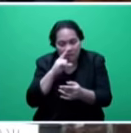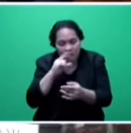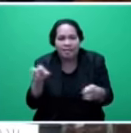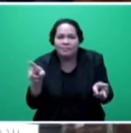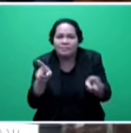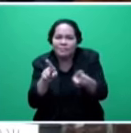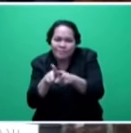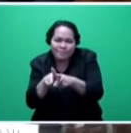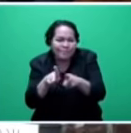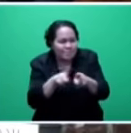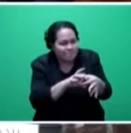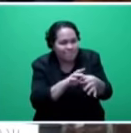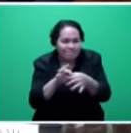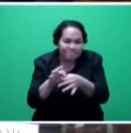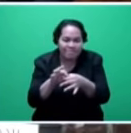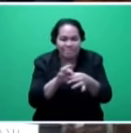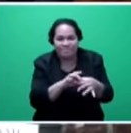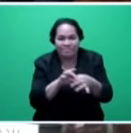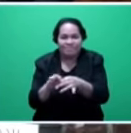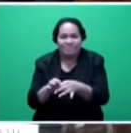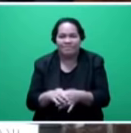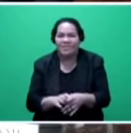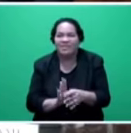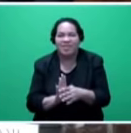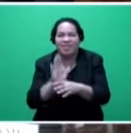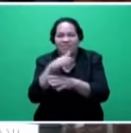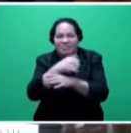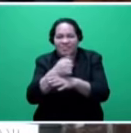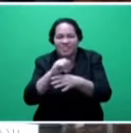than most of us, or diplomatic affront.